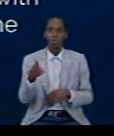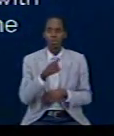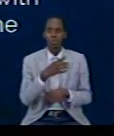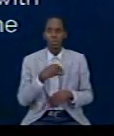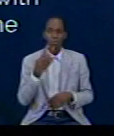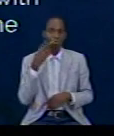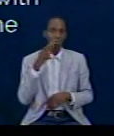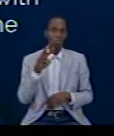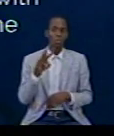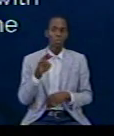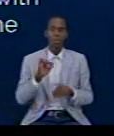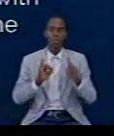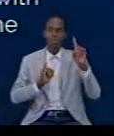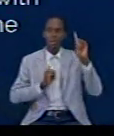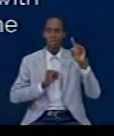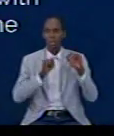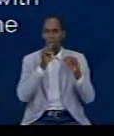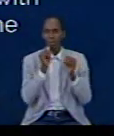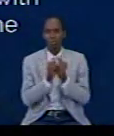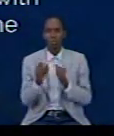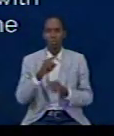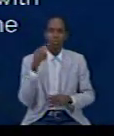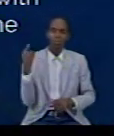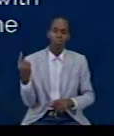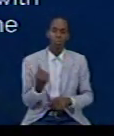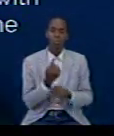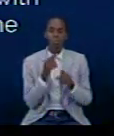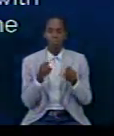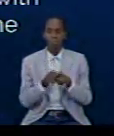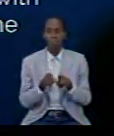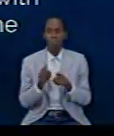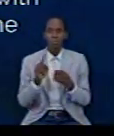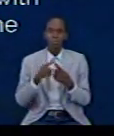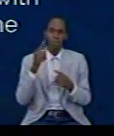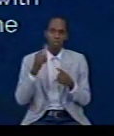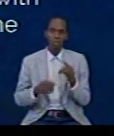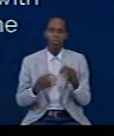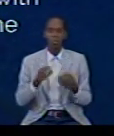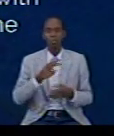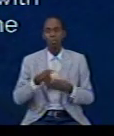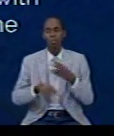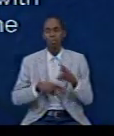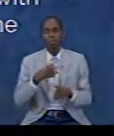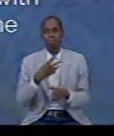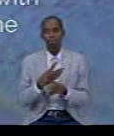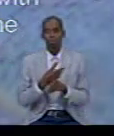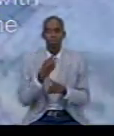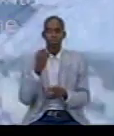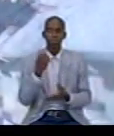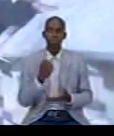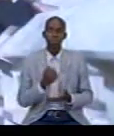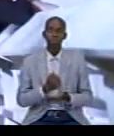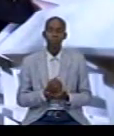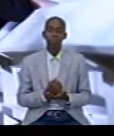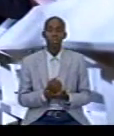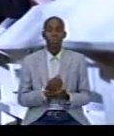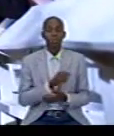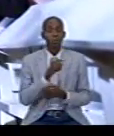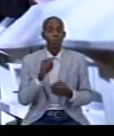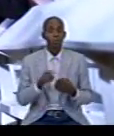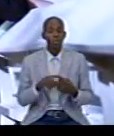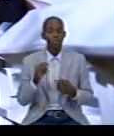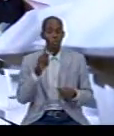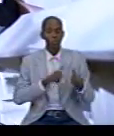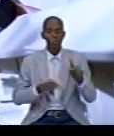lo, I am with you always, even unto the end of the world. when the people